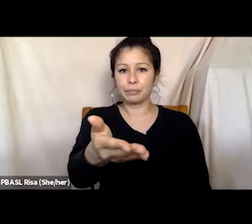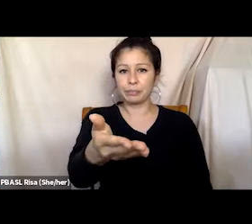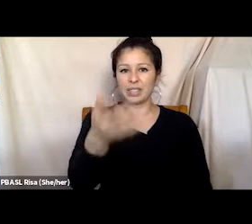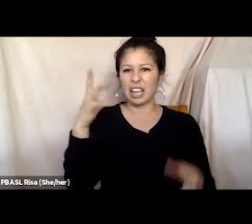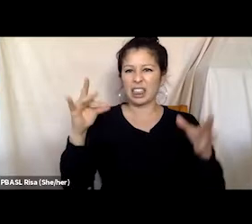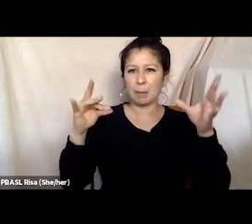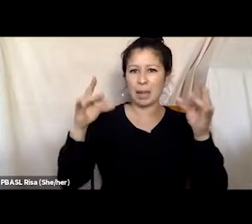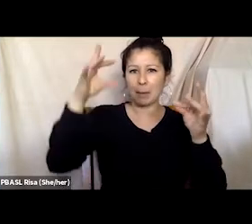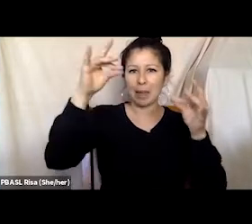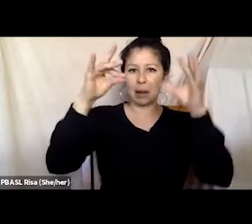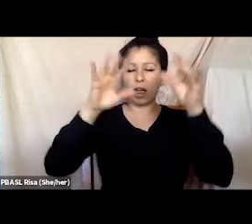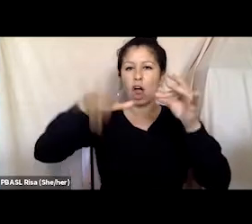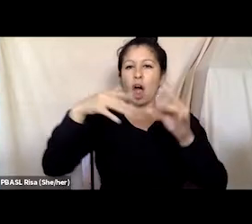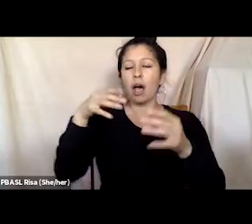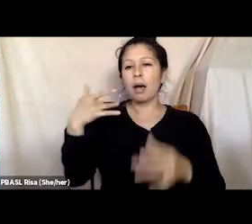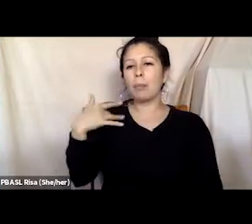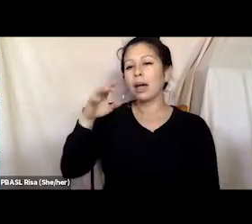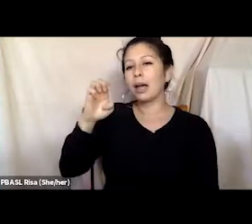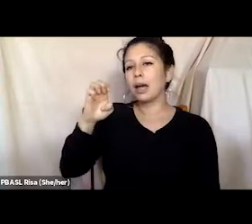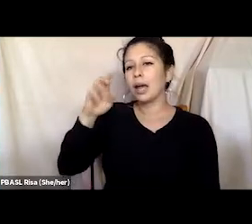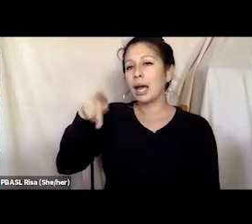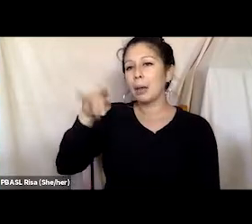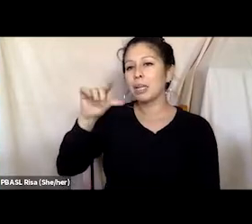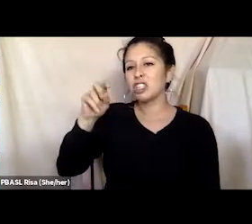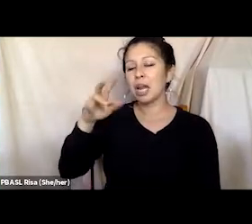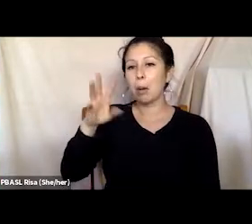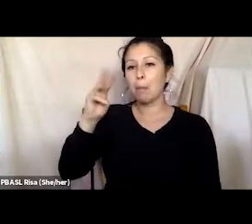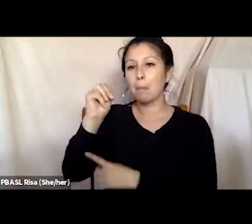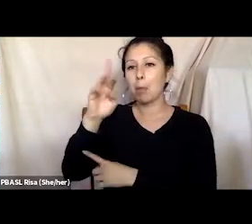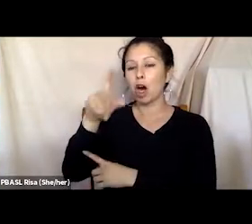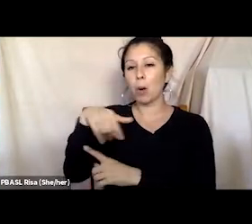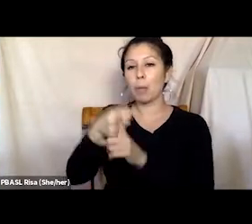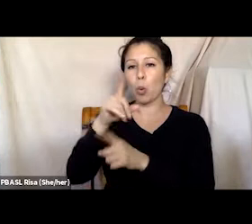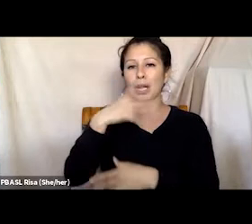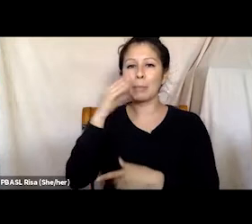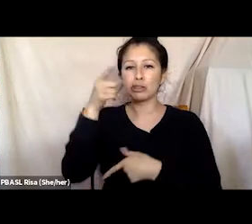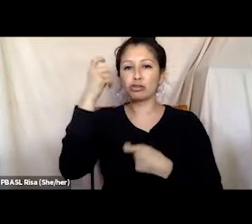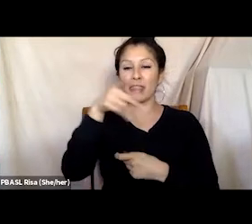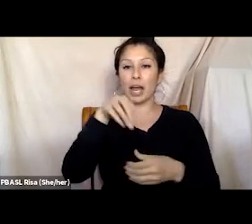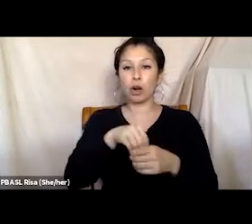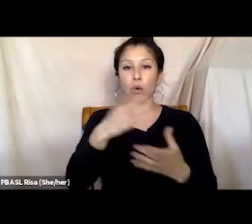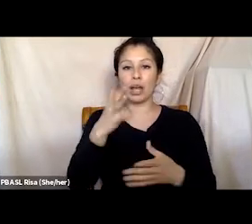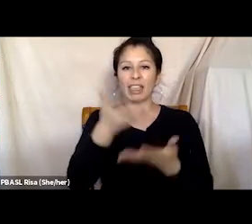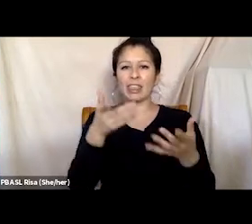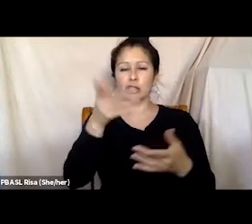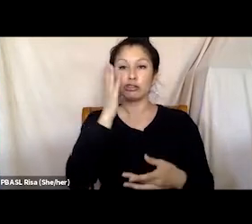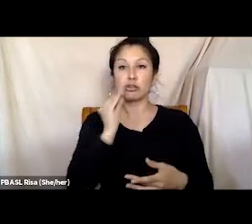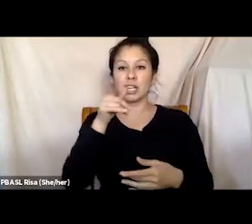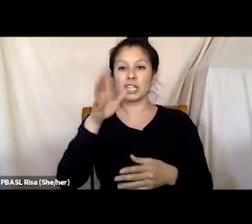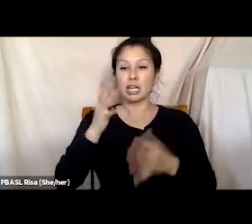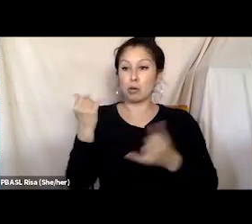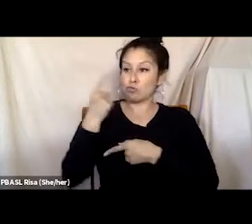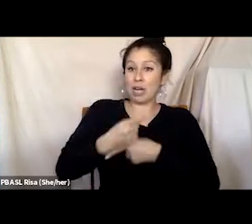clips are all the epigenetic markers that happen when you experience trauma. So this includes those things you experienced in your